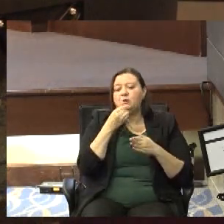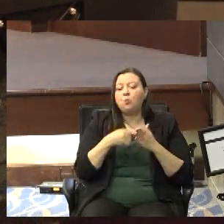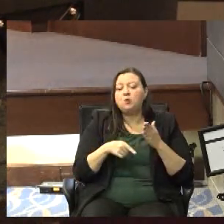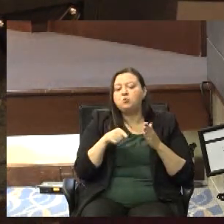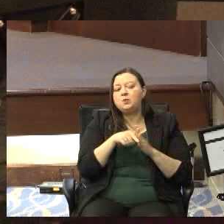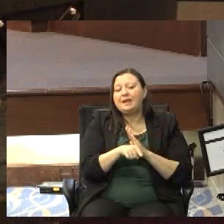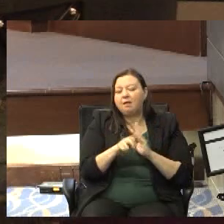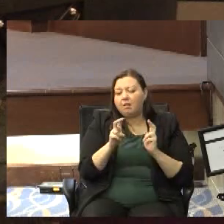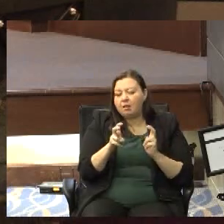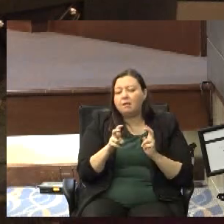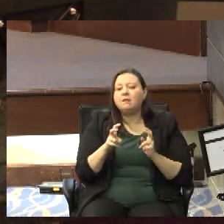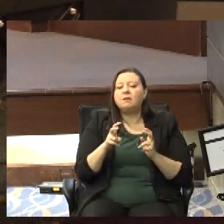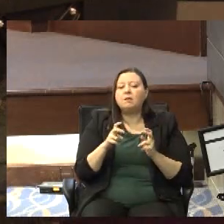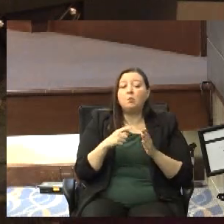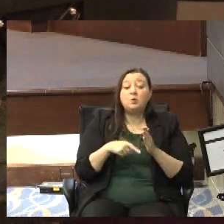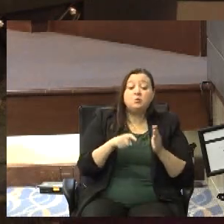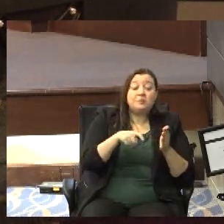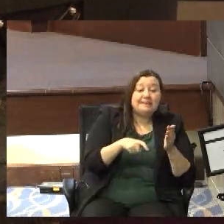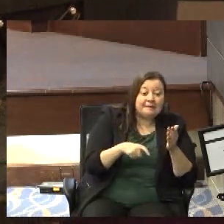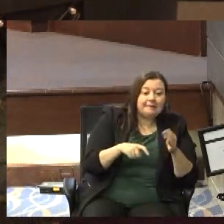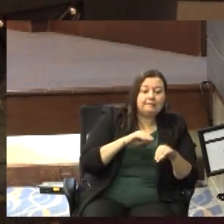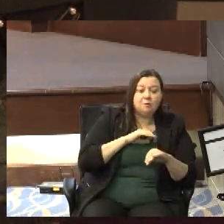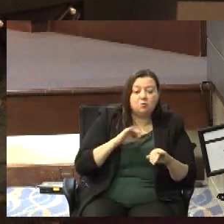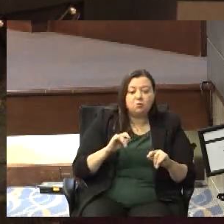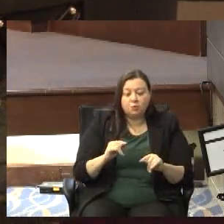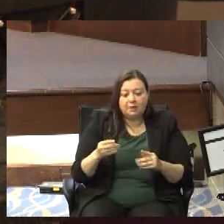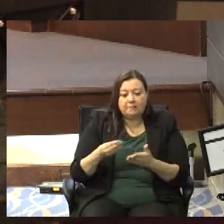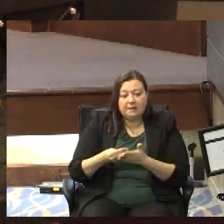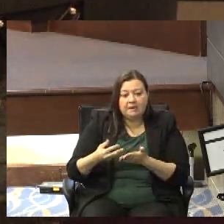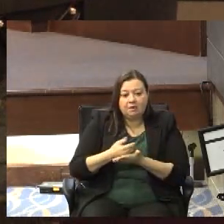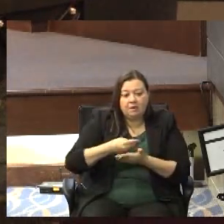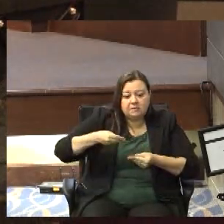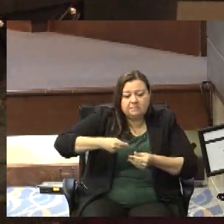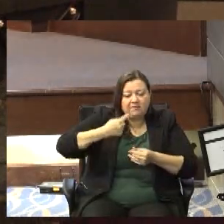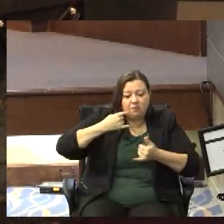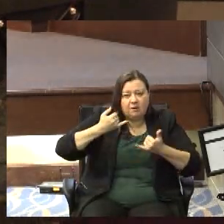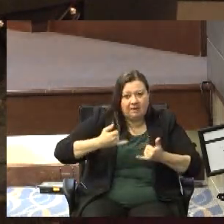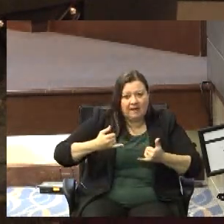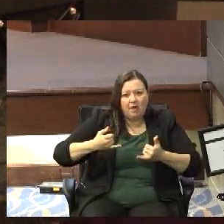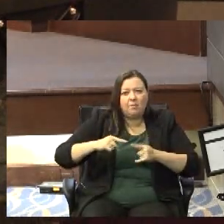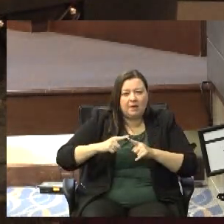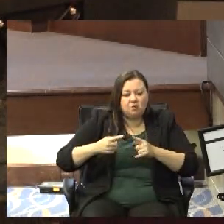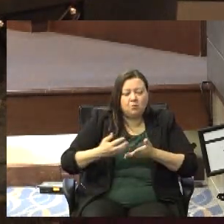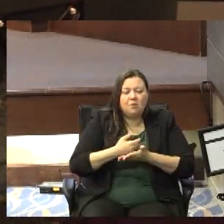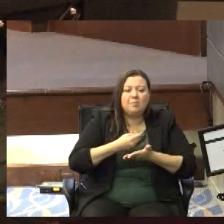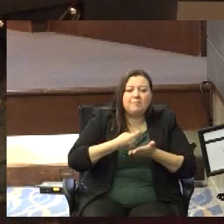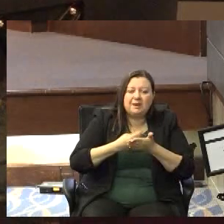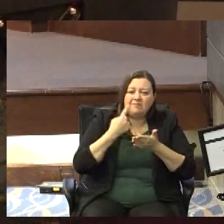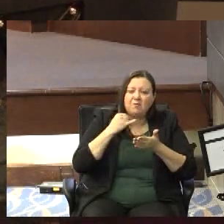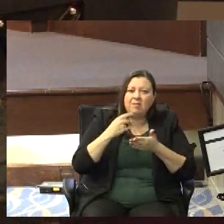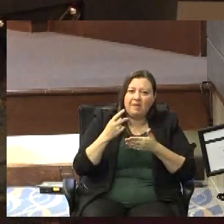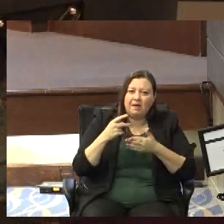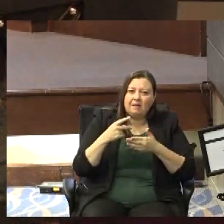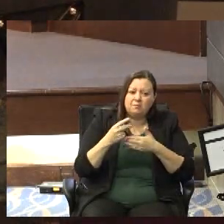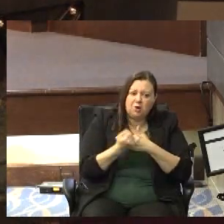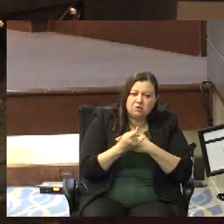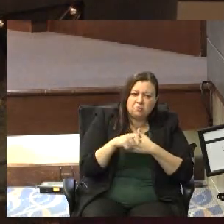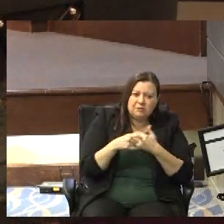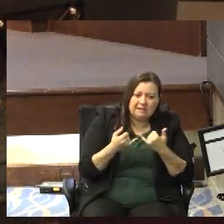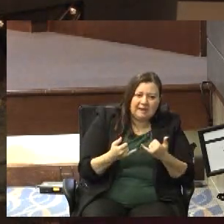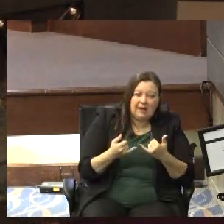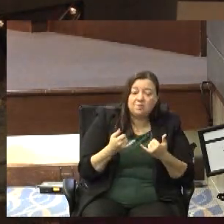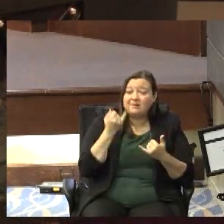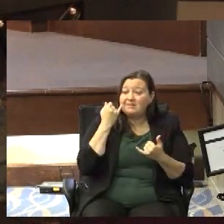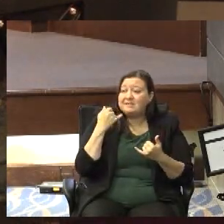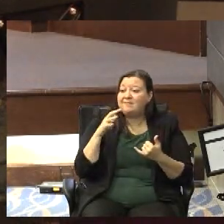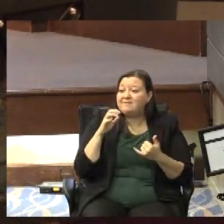like, you know, if you're going to build it, if you're going to build the value there, it's either worth, like on this slide up here, it's either worth $500,000